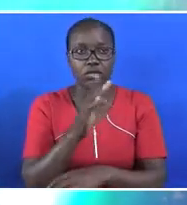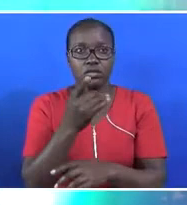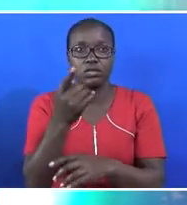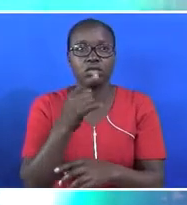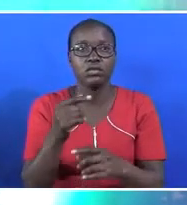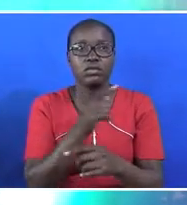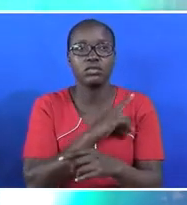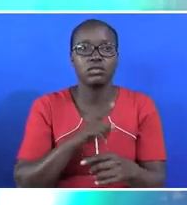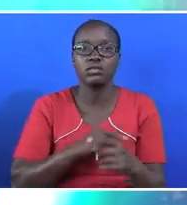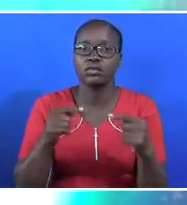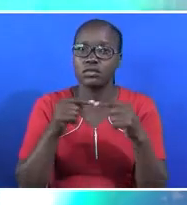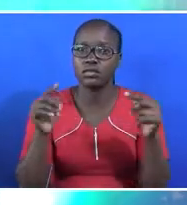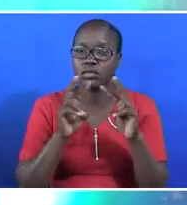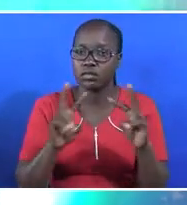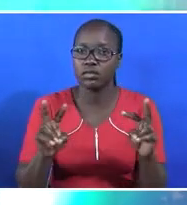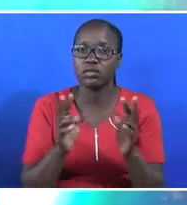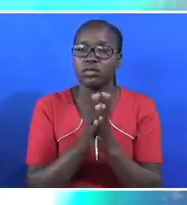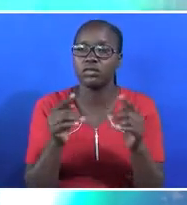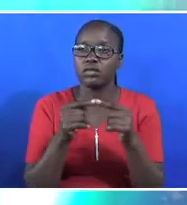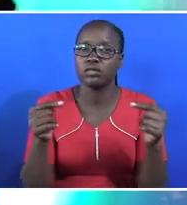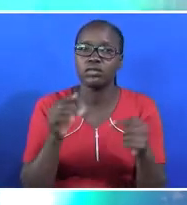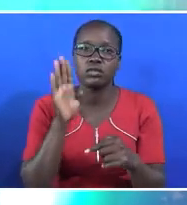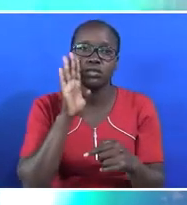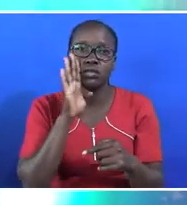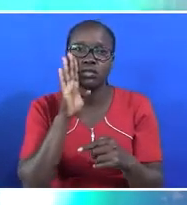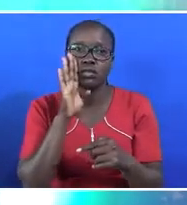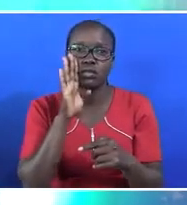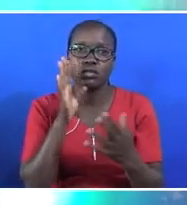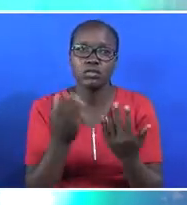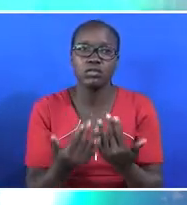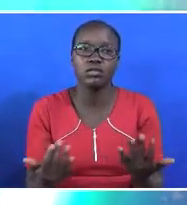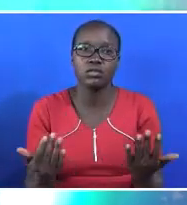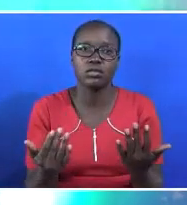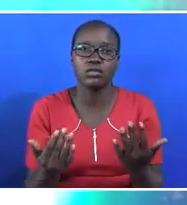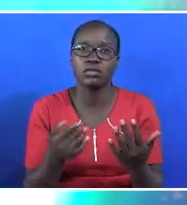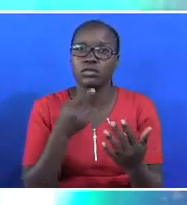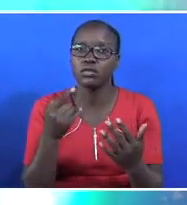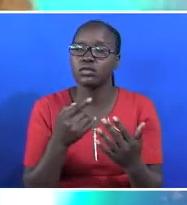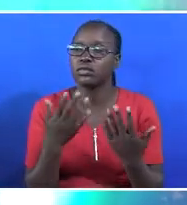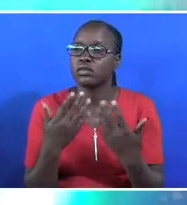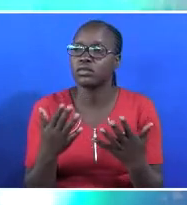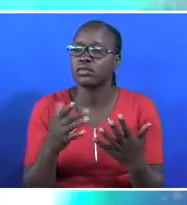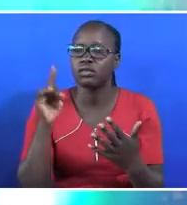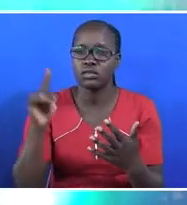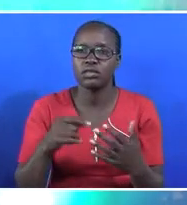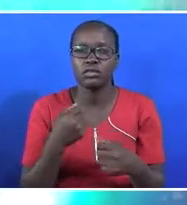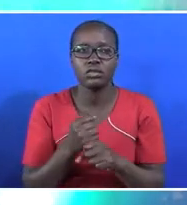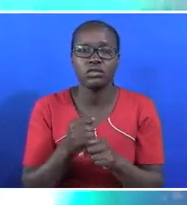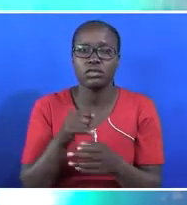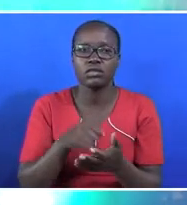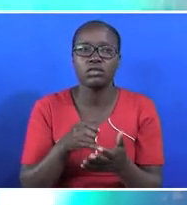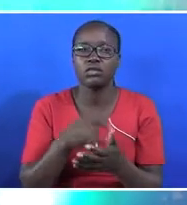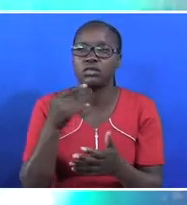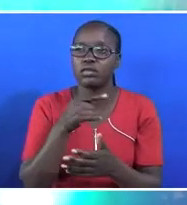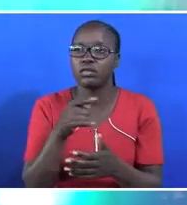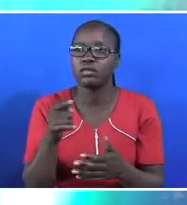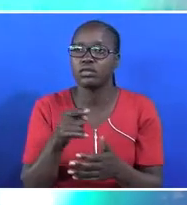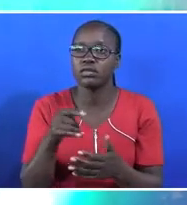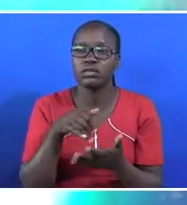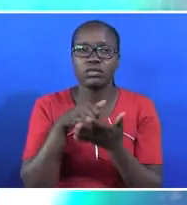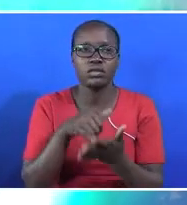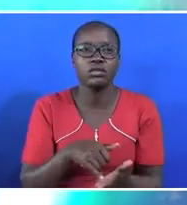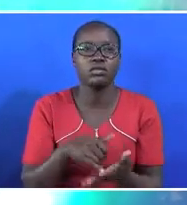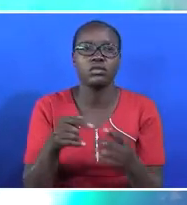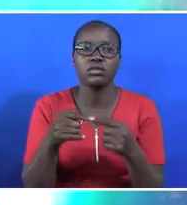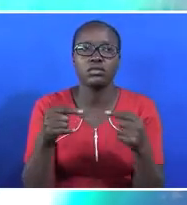enemy has seen it. The enemy has whispered strange things. They have told you you cannot make it. They have told you you are messed.